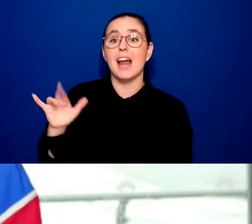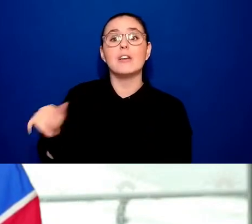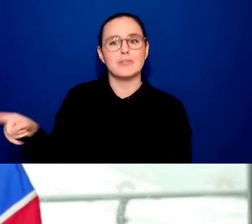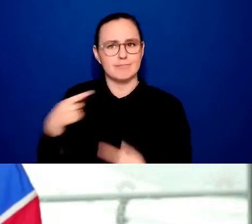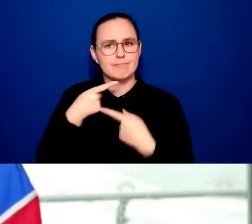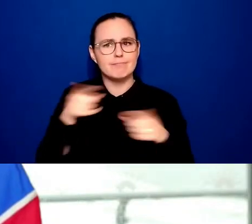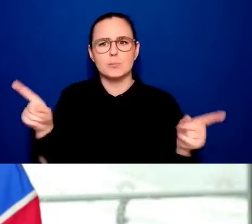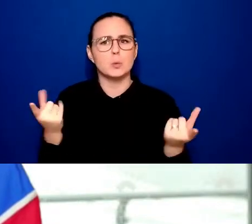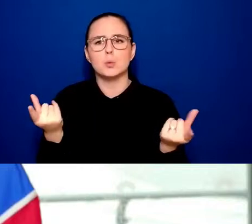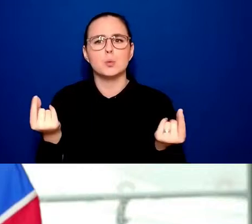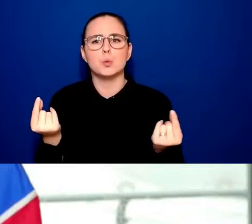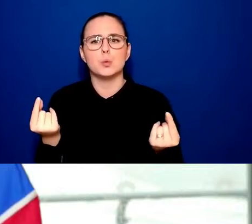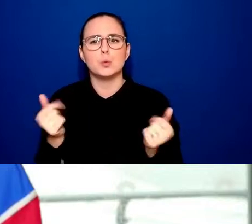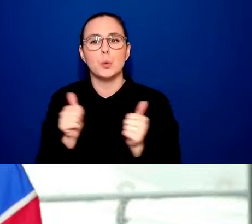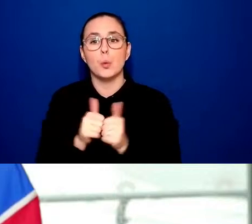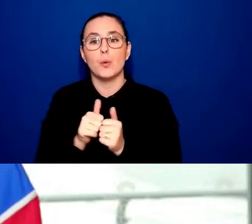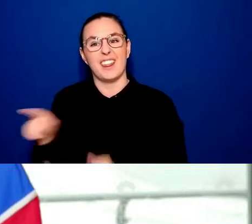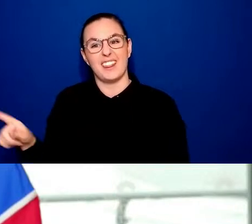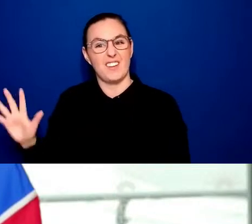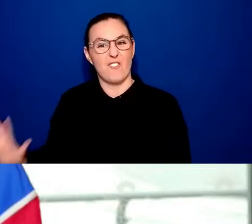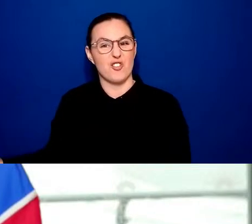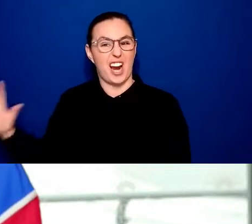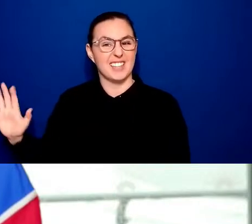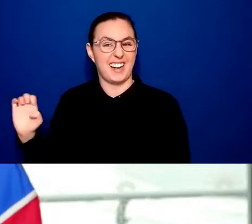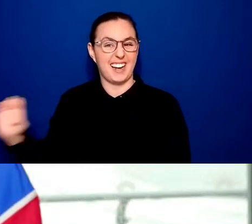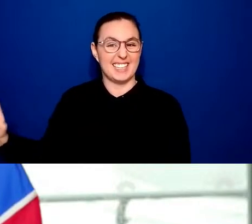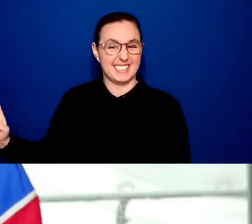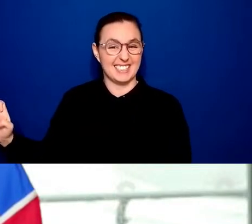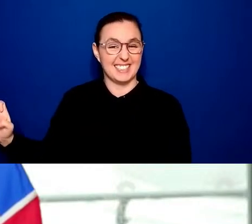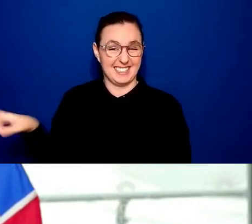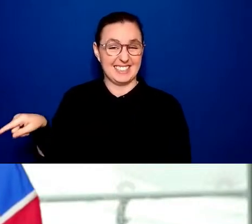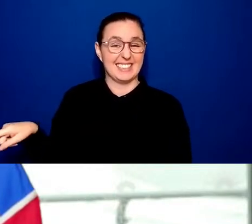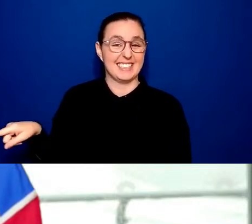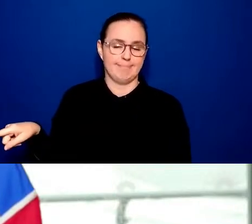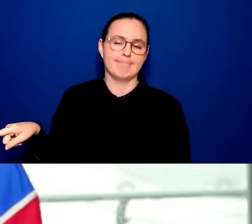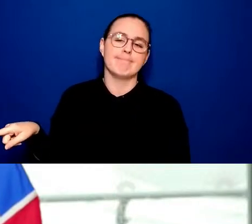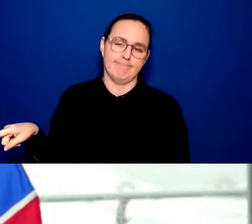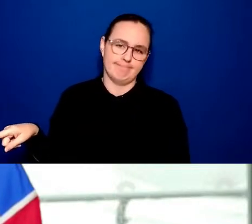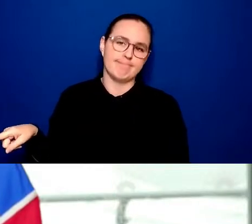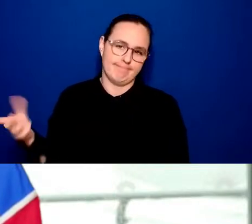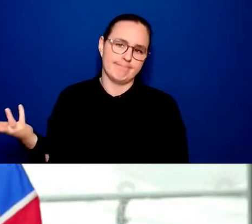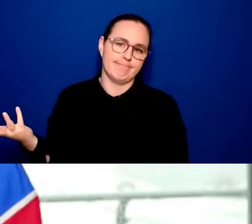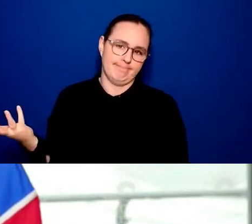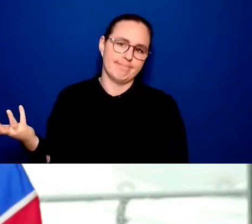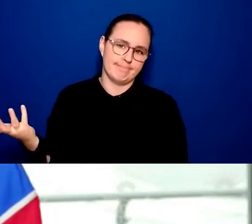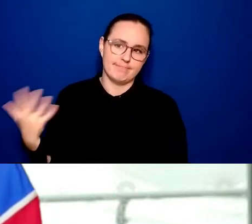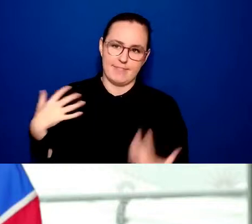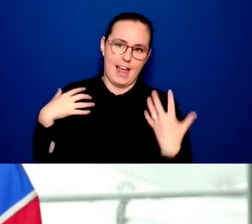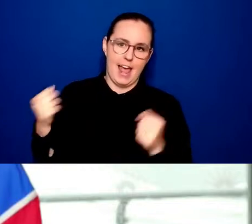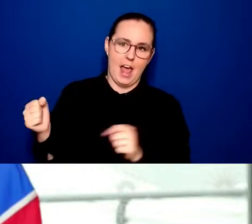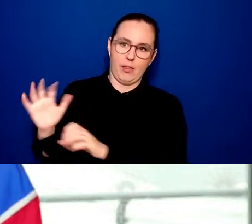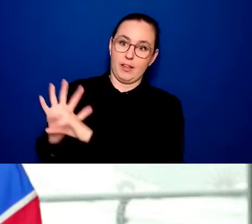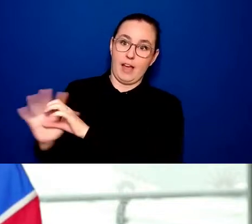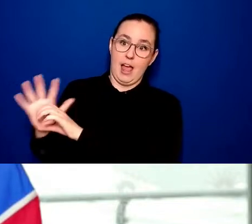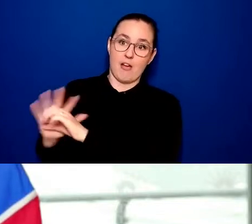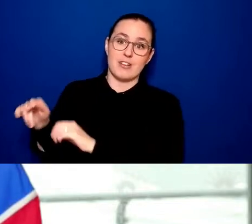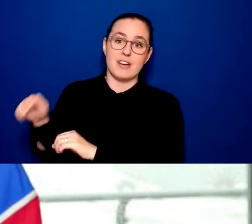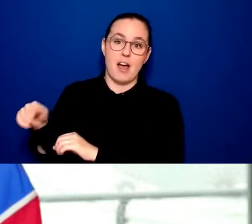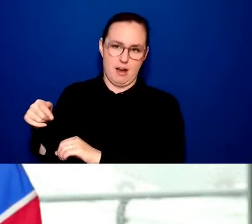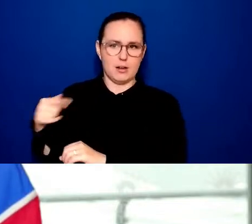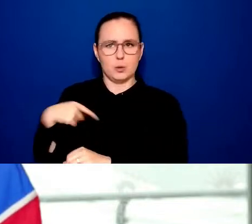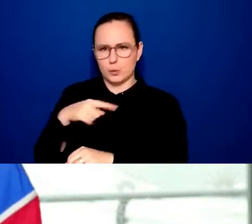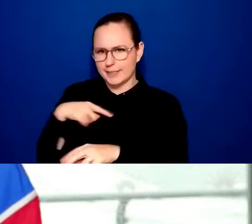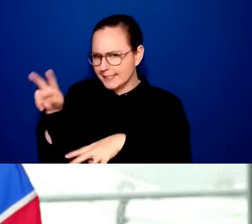those members of the media who want to know where they apply, it's the Fraser East Health Service Delivery Area, and you can Google that and get a map from the Ministry of